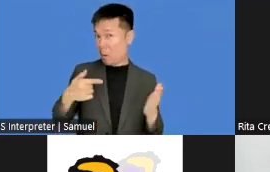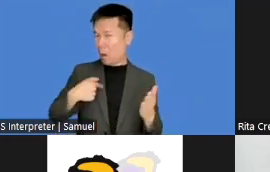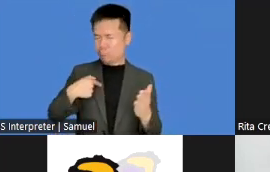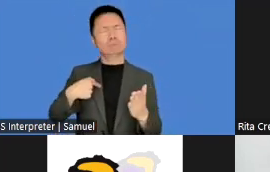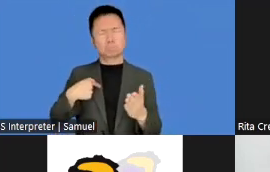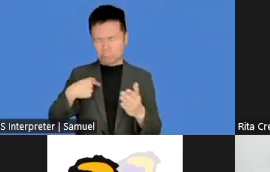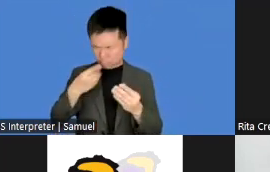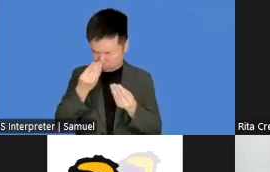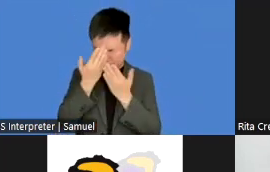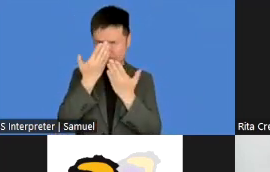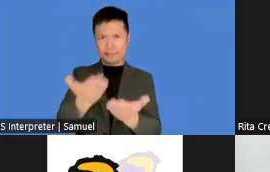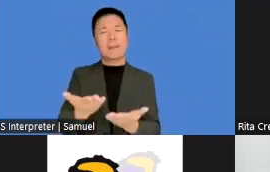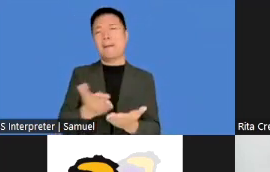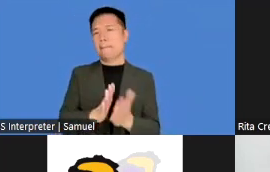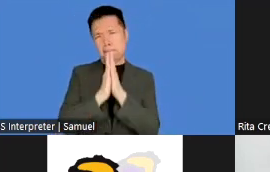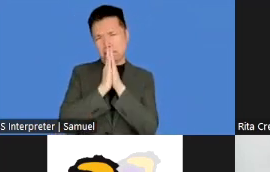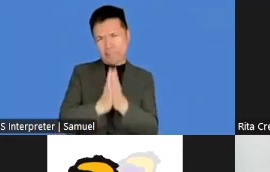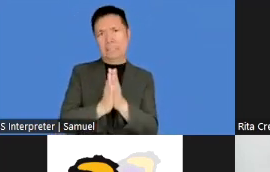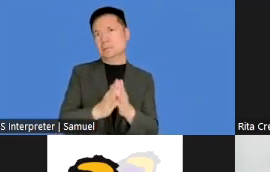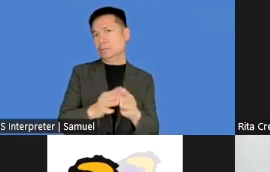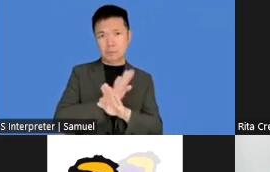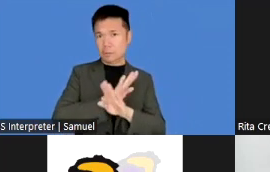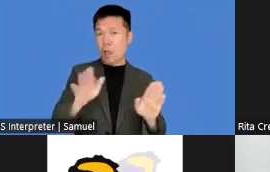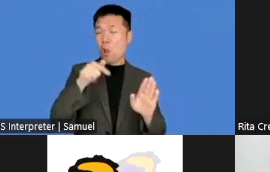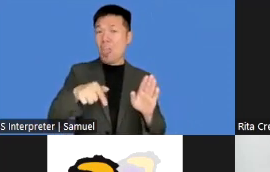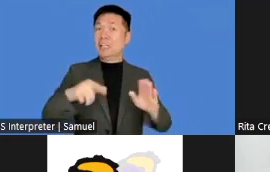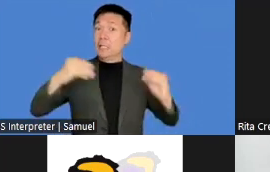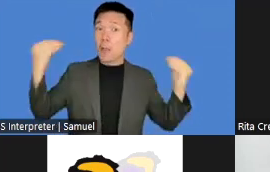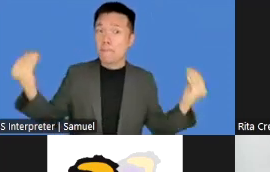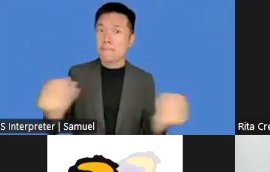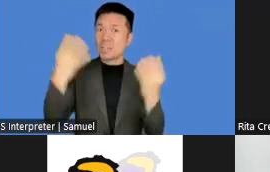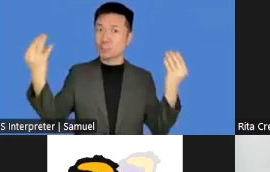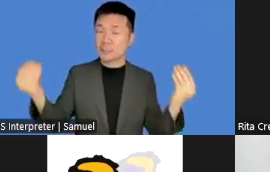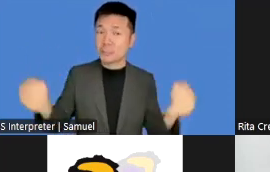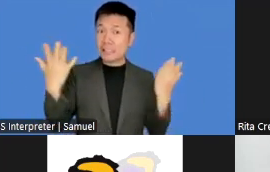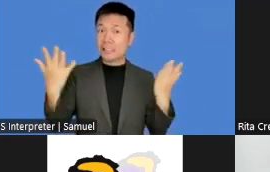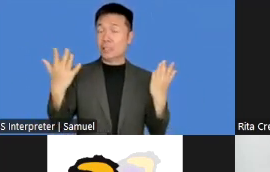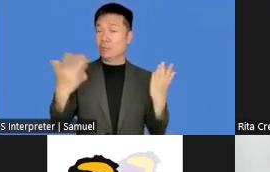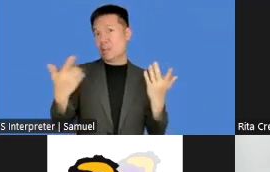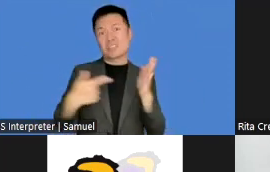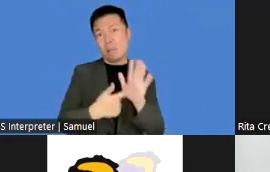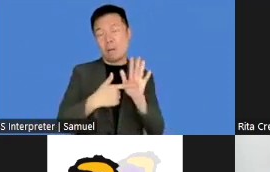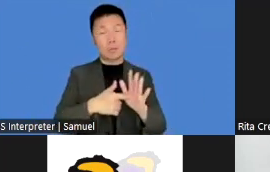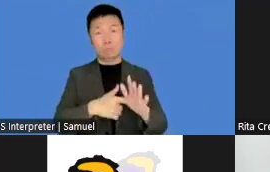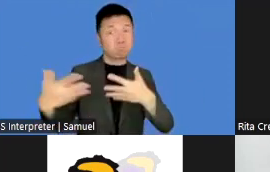that during times of emergency and humanitarian crisis,